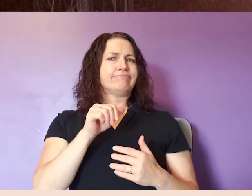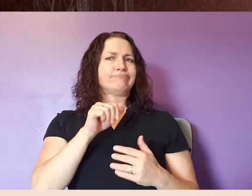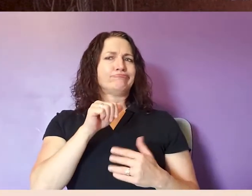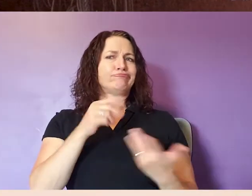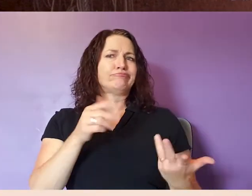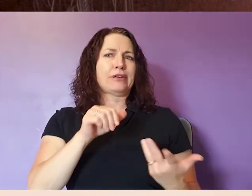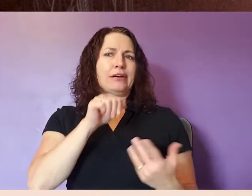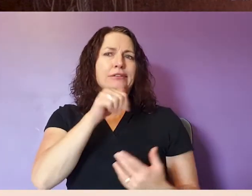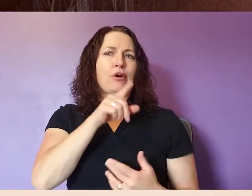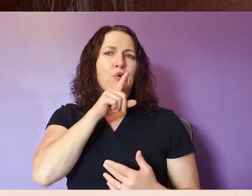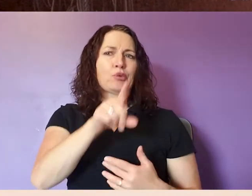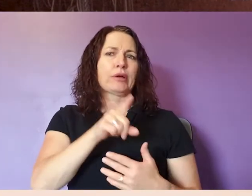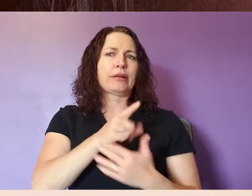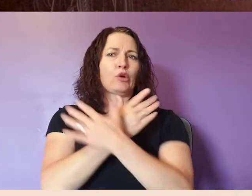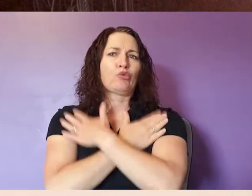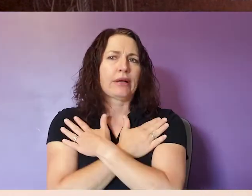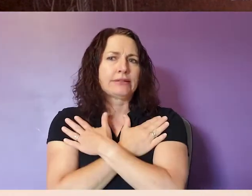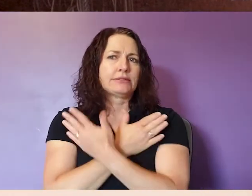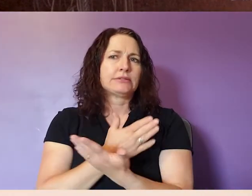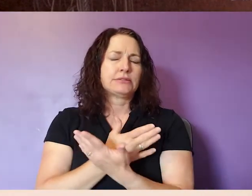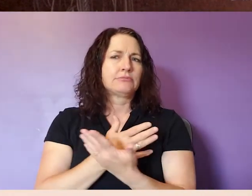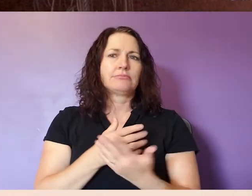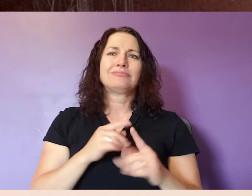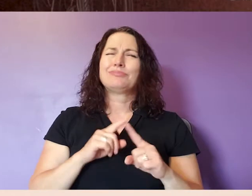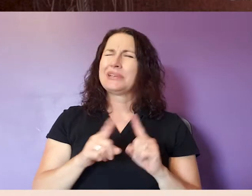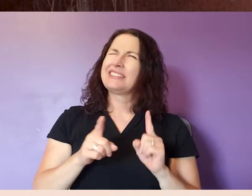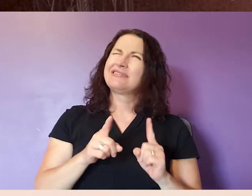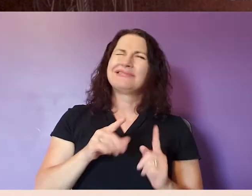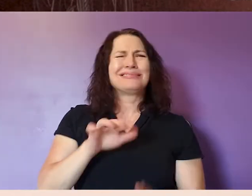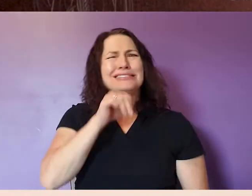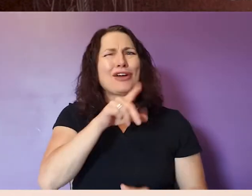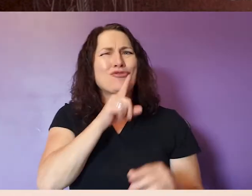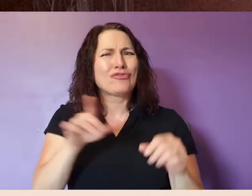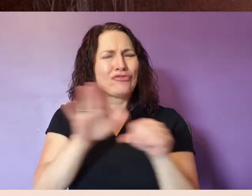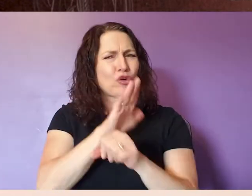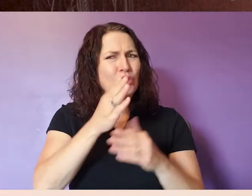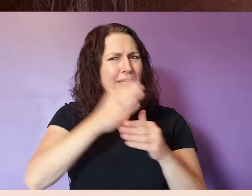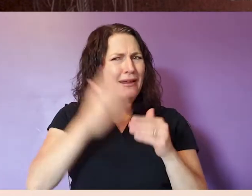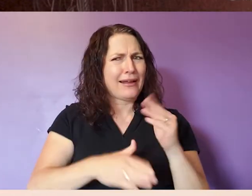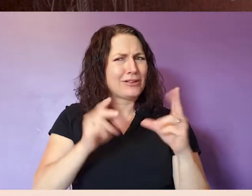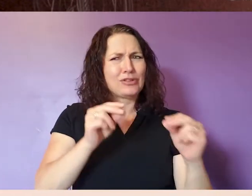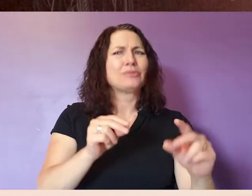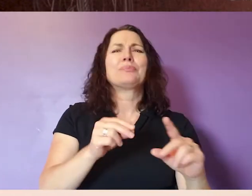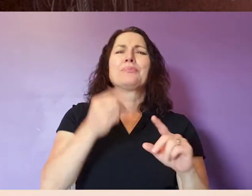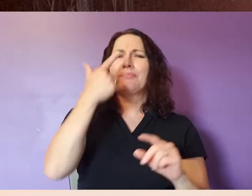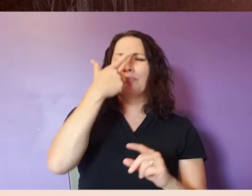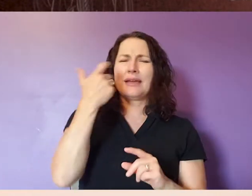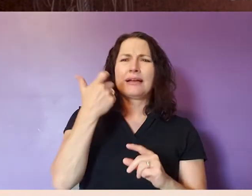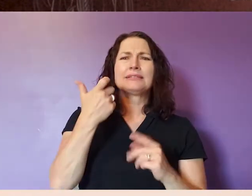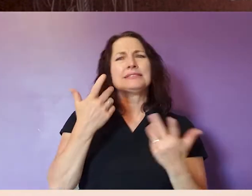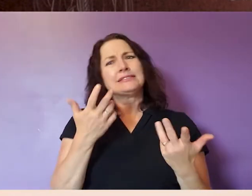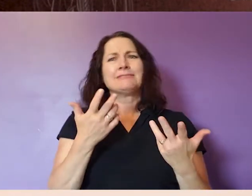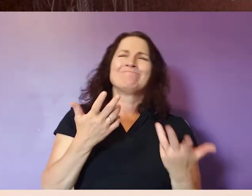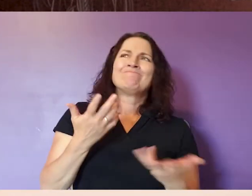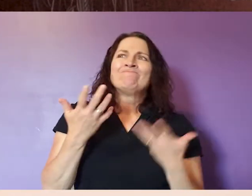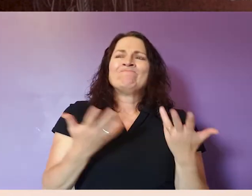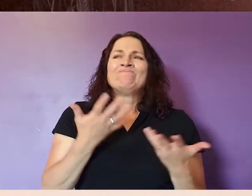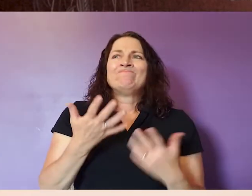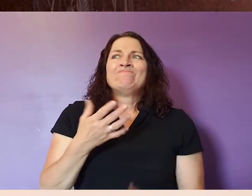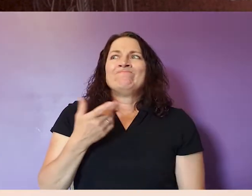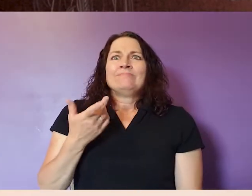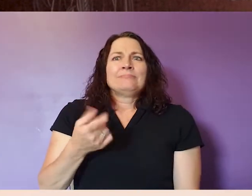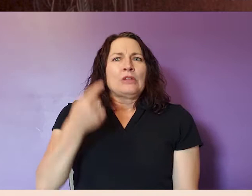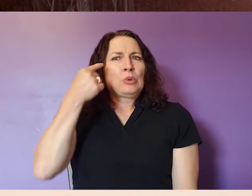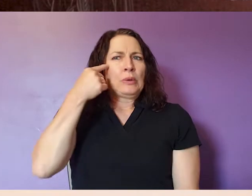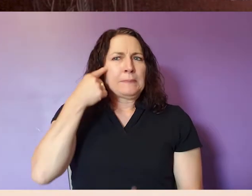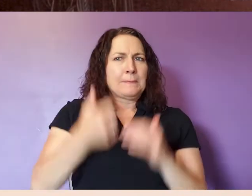is except it isn't and that's what i want to talk about it's it's about what do you think what